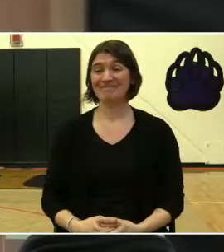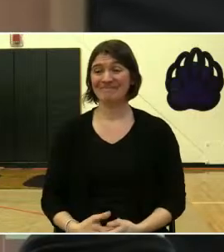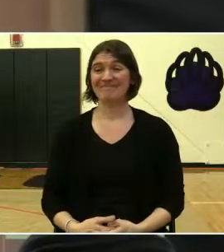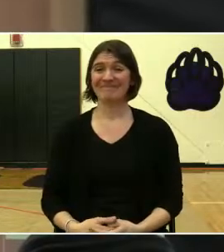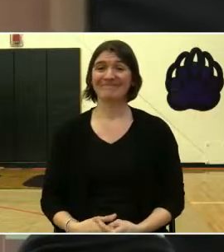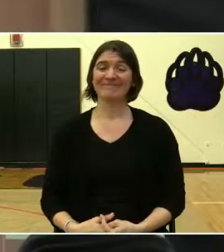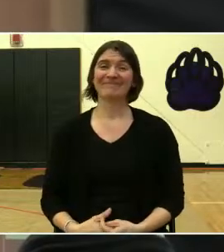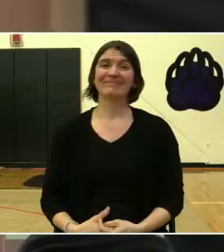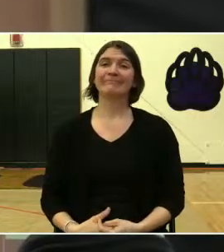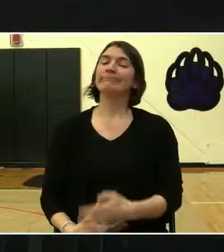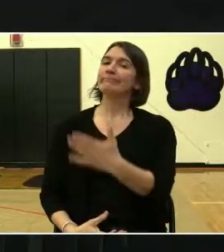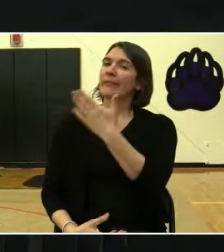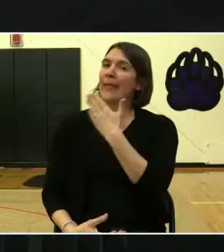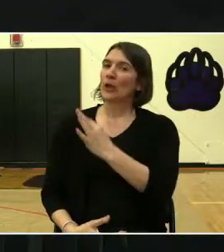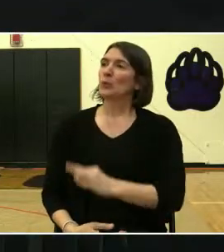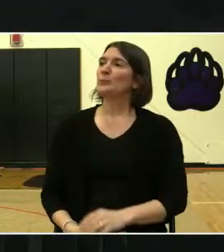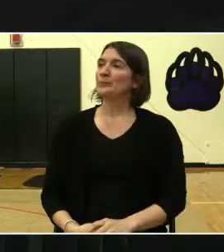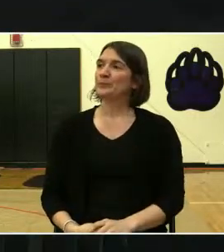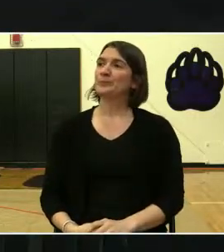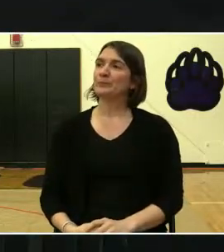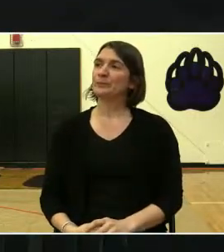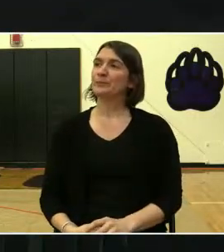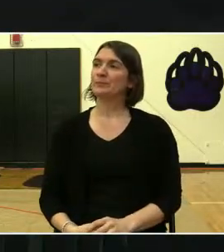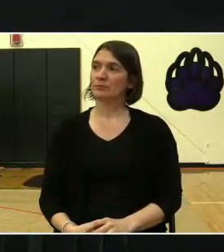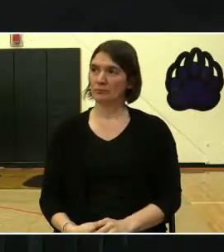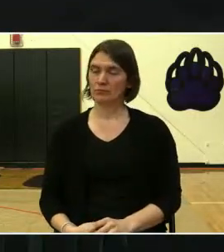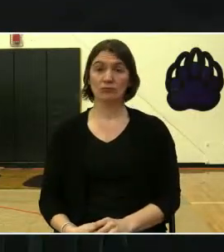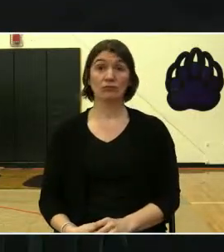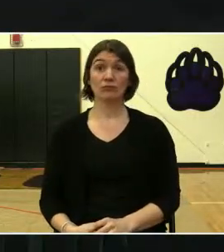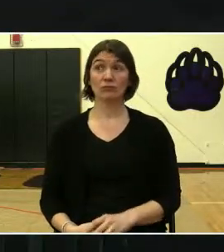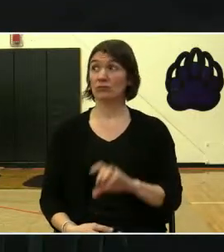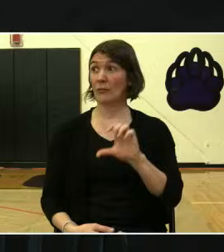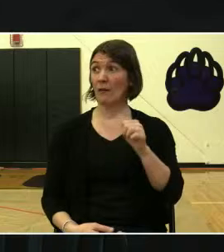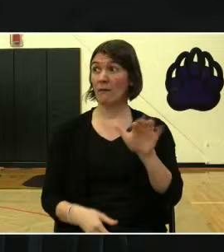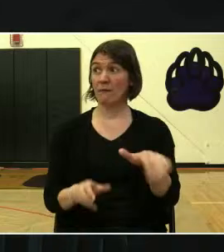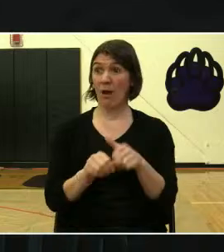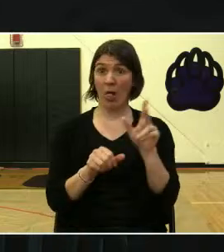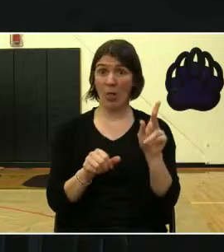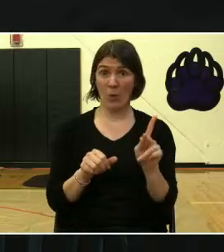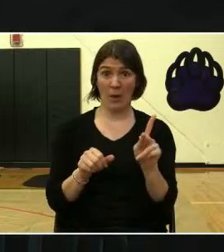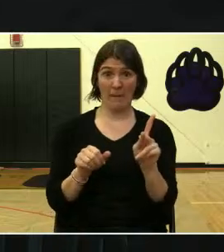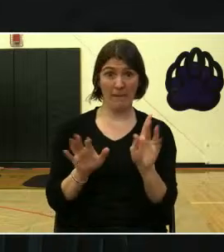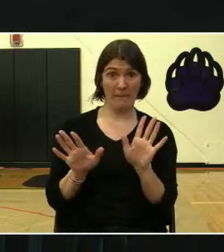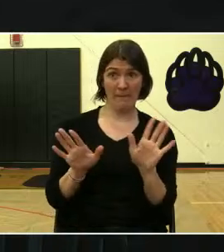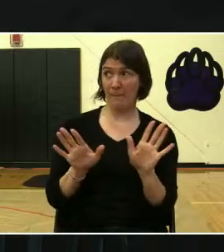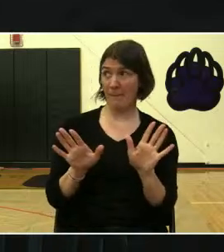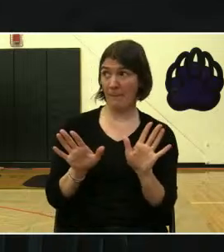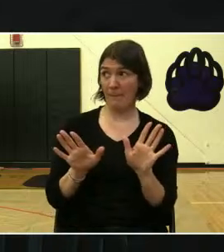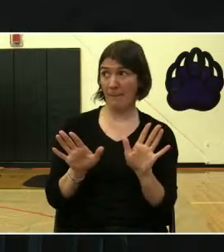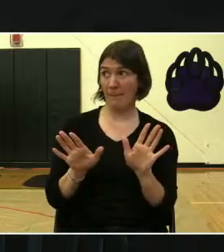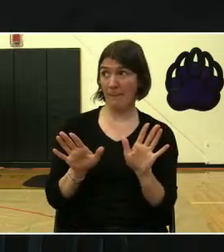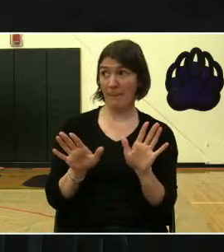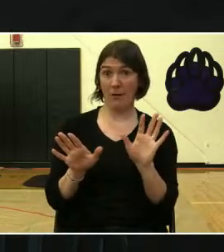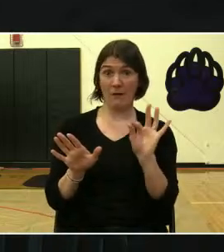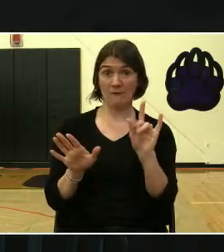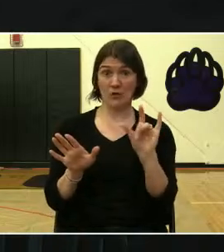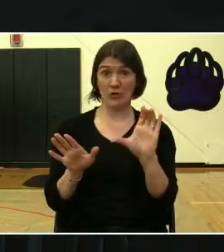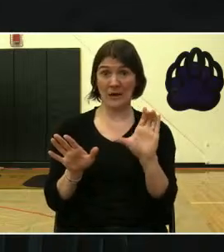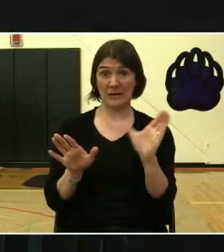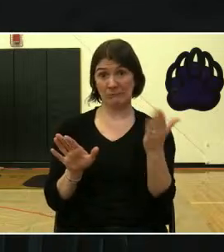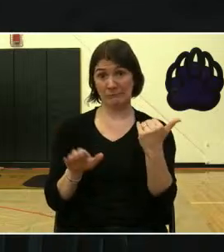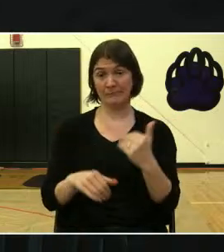list thank you Mr Tyler is there a followup from Mr Sprite if there is you should speak to the microphone